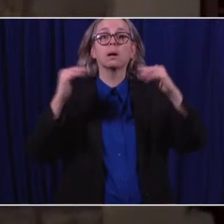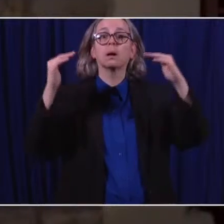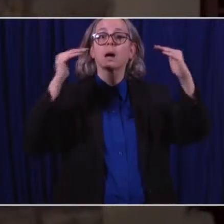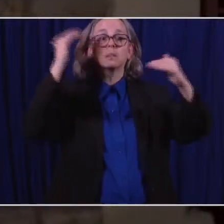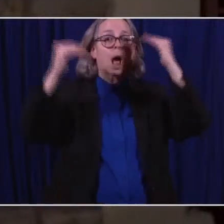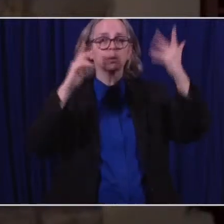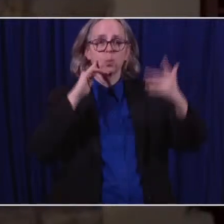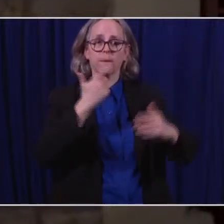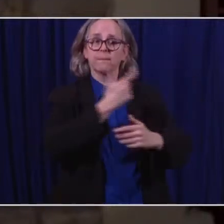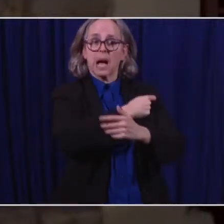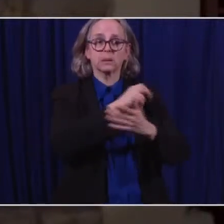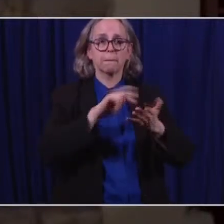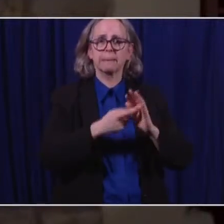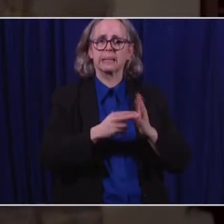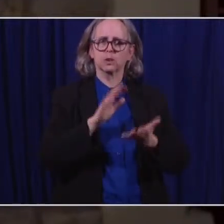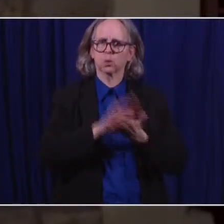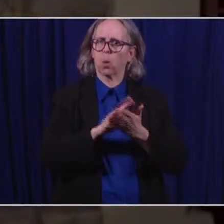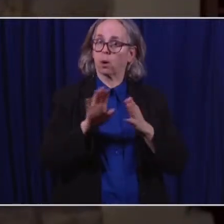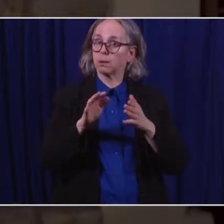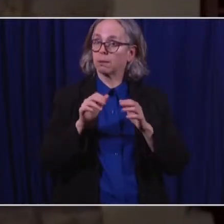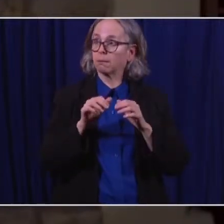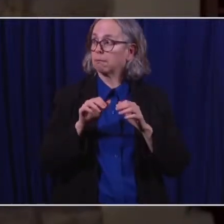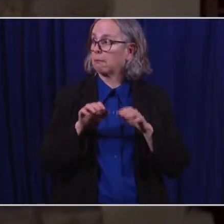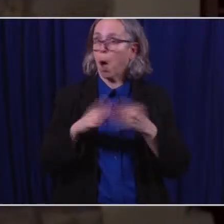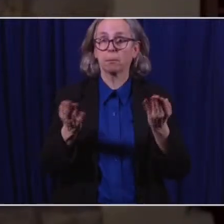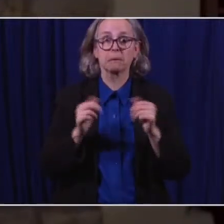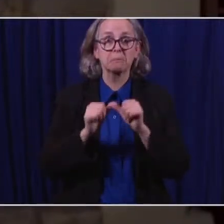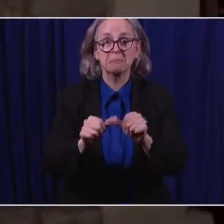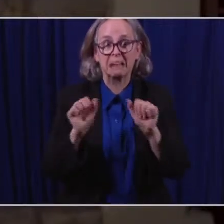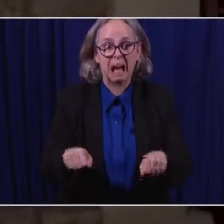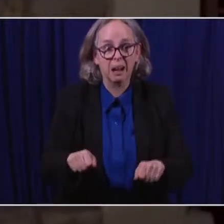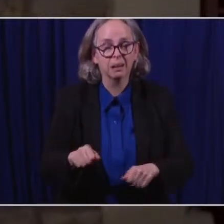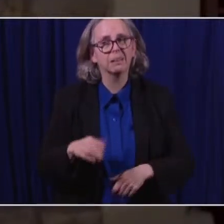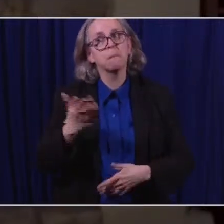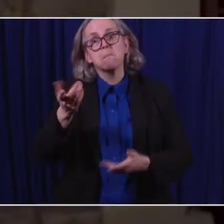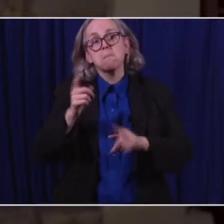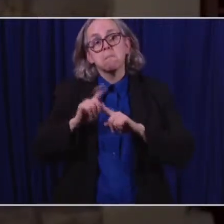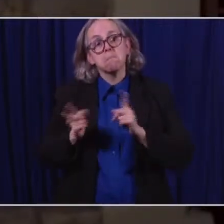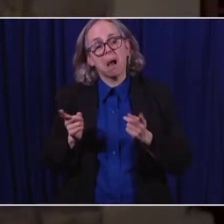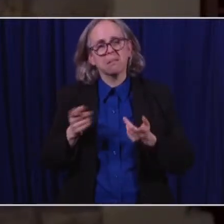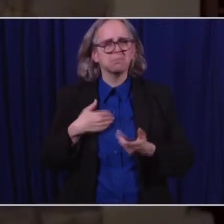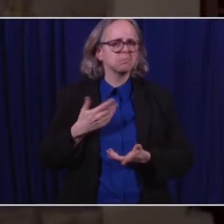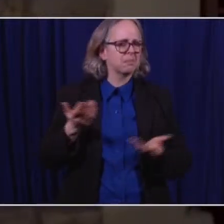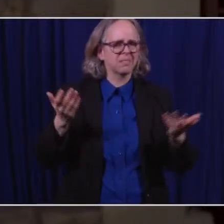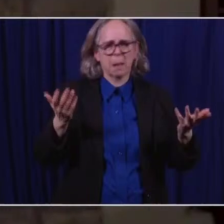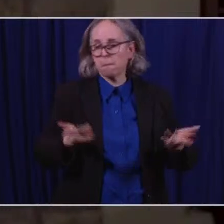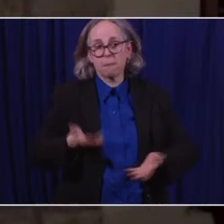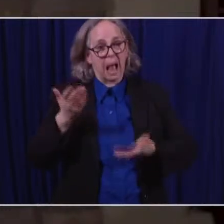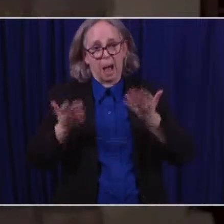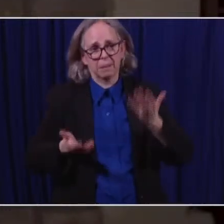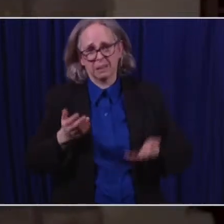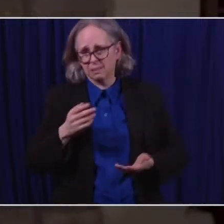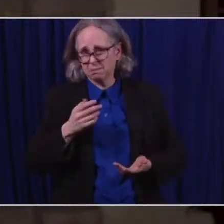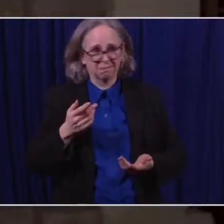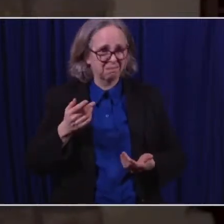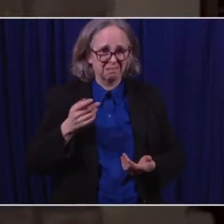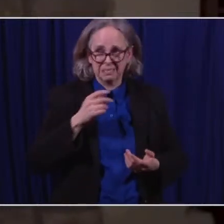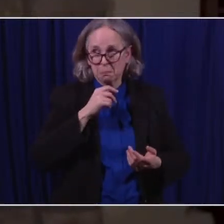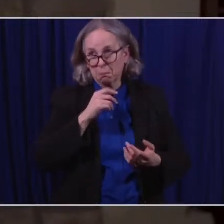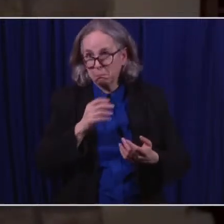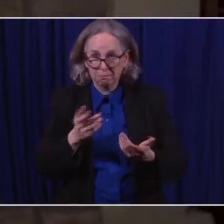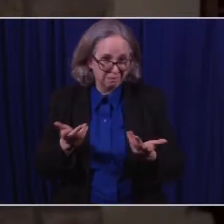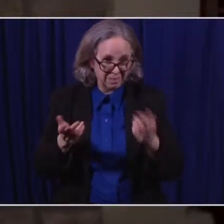open. But we know that may not happen. And so the school is going to do the best it can